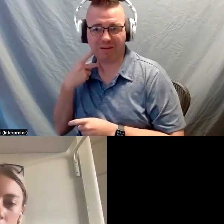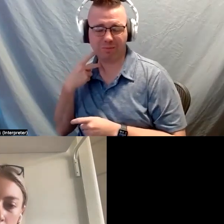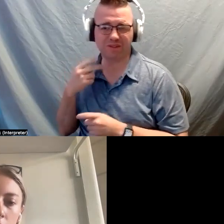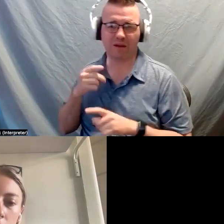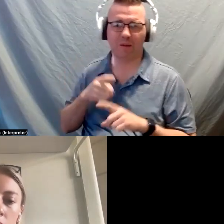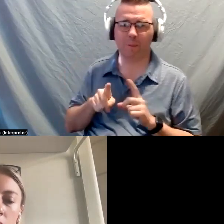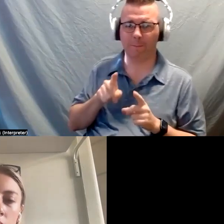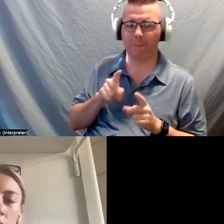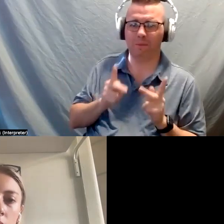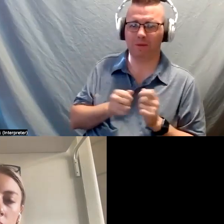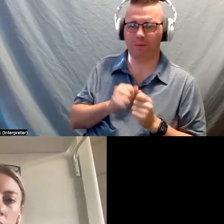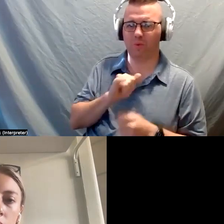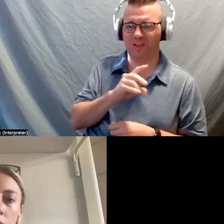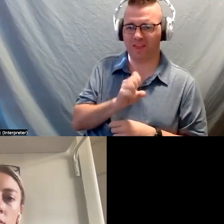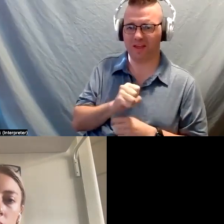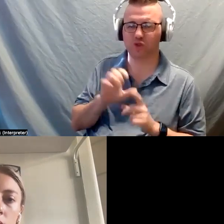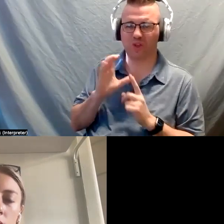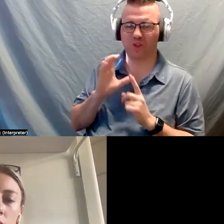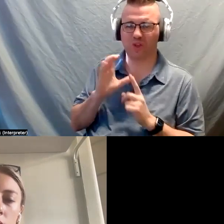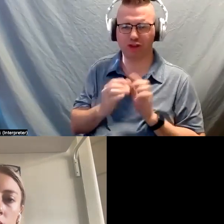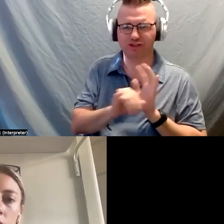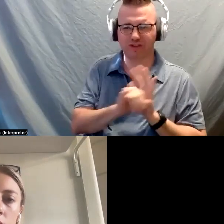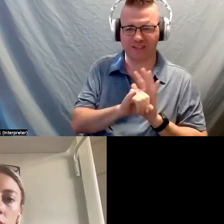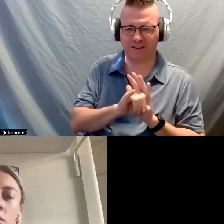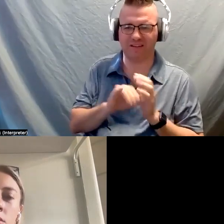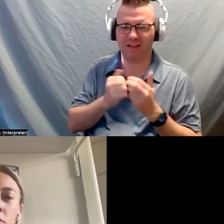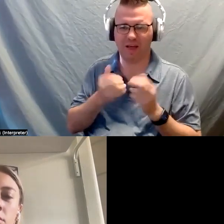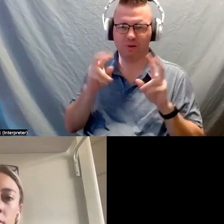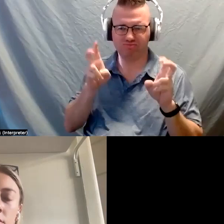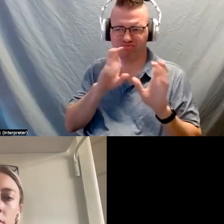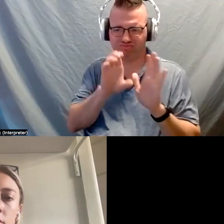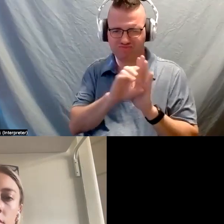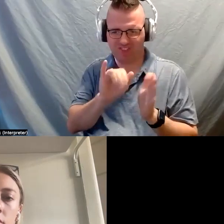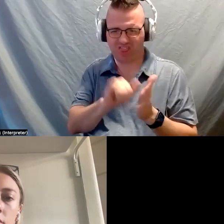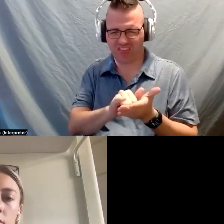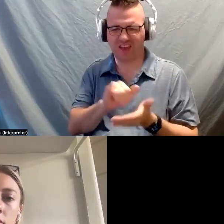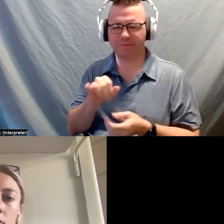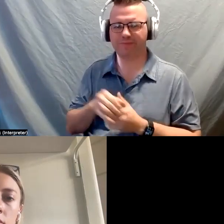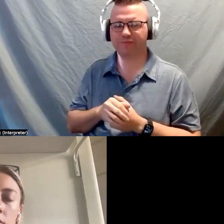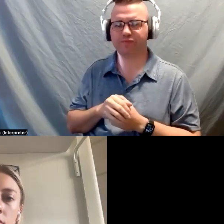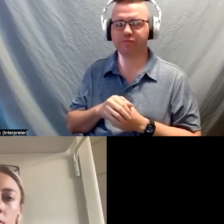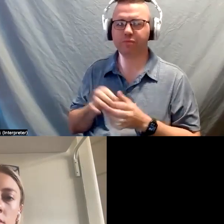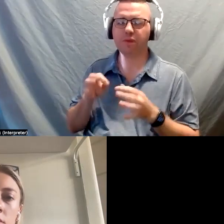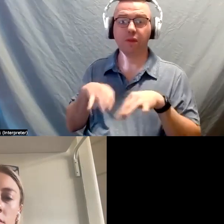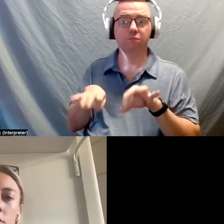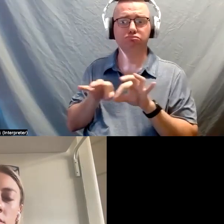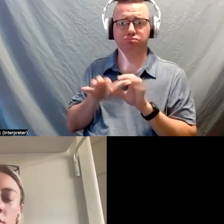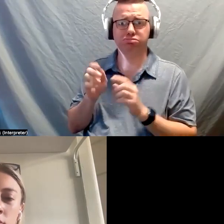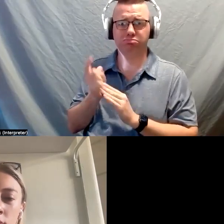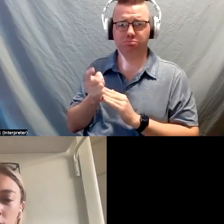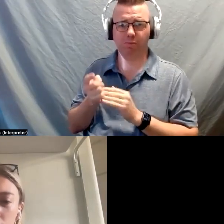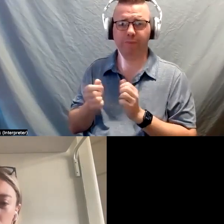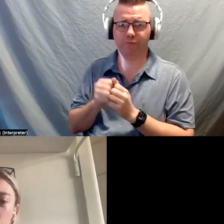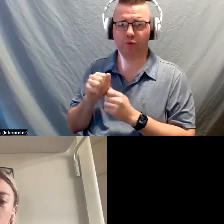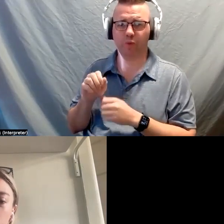self-identity, but also about cultural identities and representations. And it was a key moment in the history of